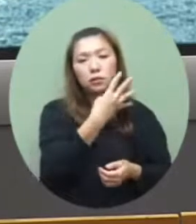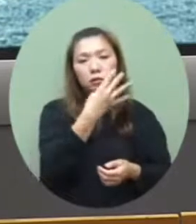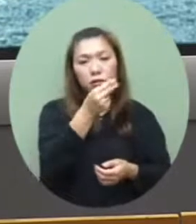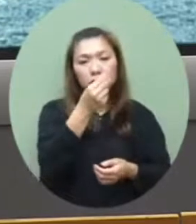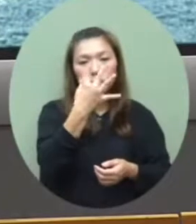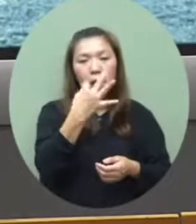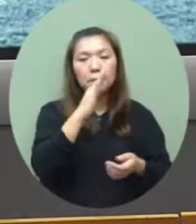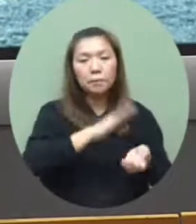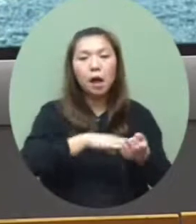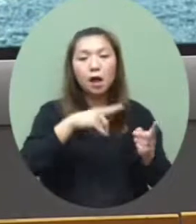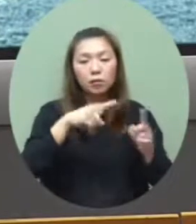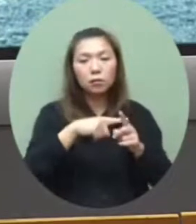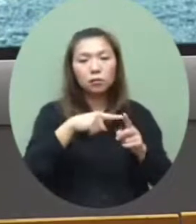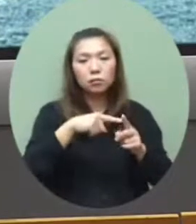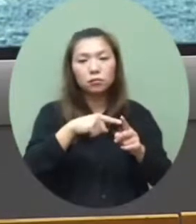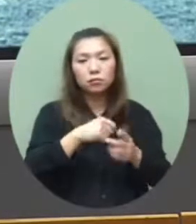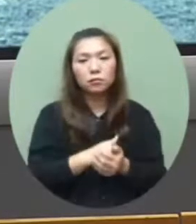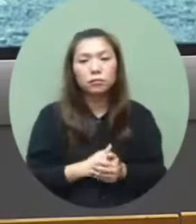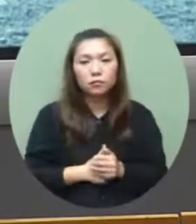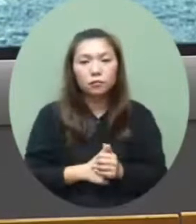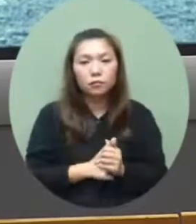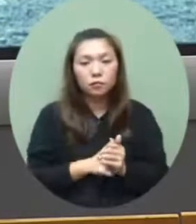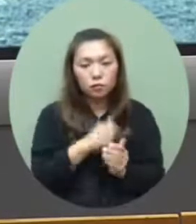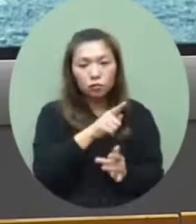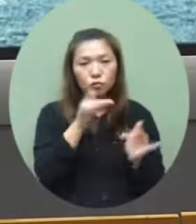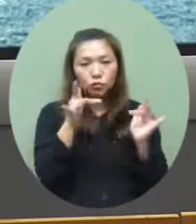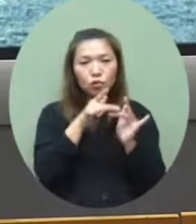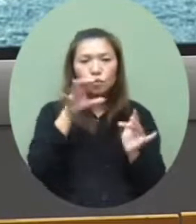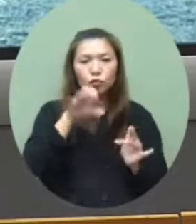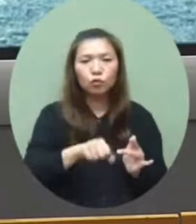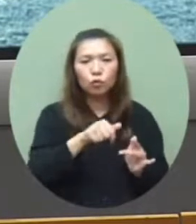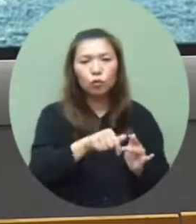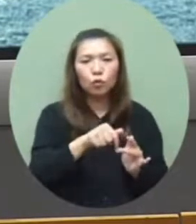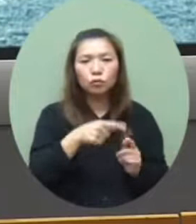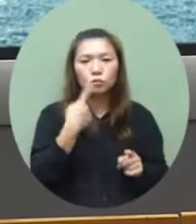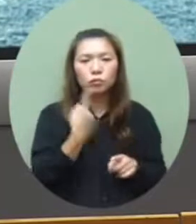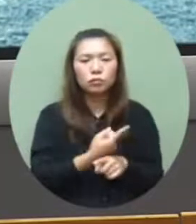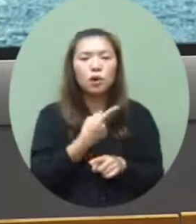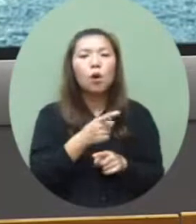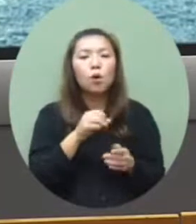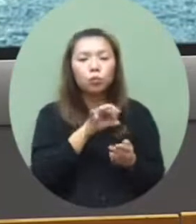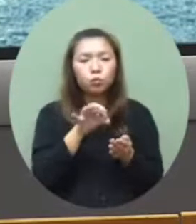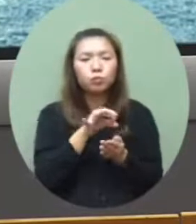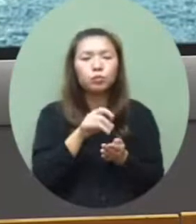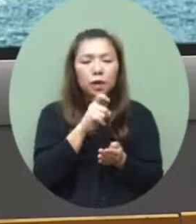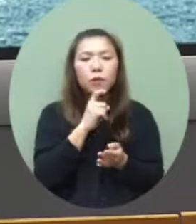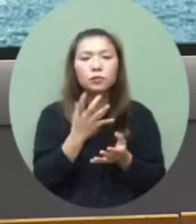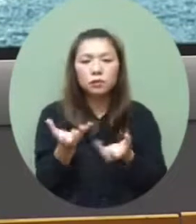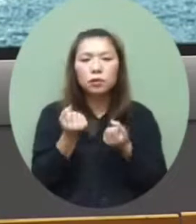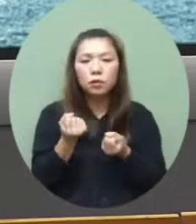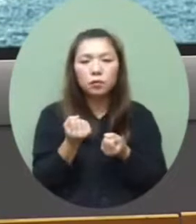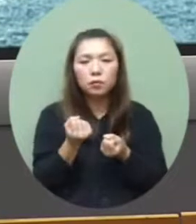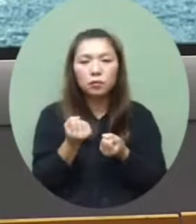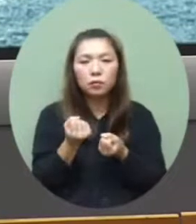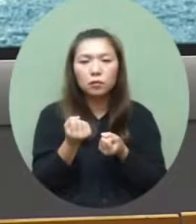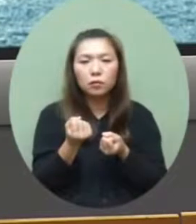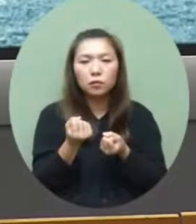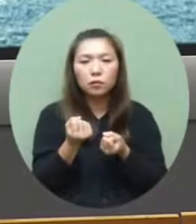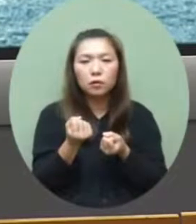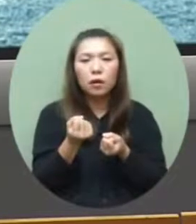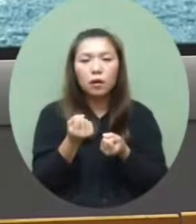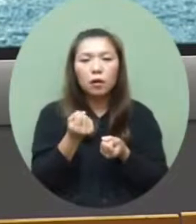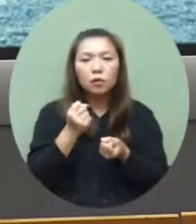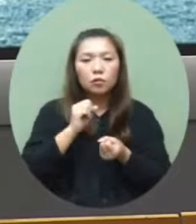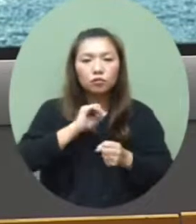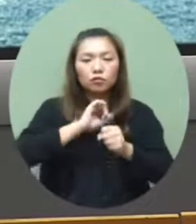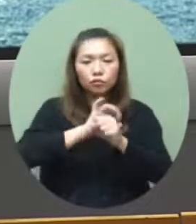We also have 473 patients in the Hong Kong Infection Control Center. So there is room